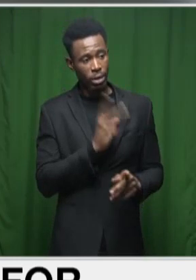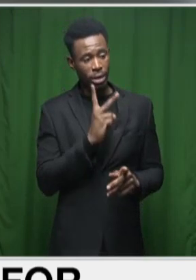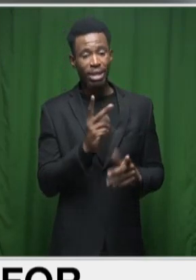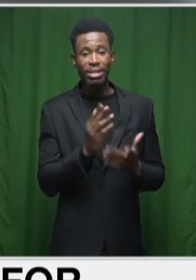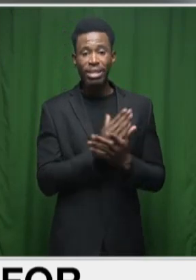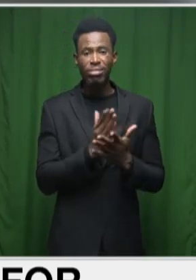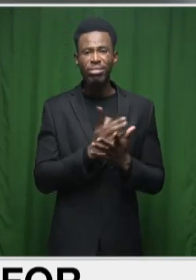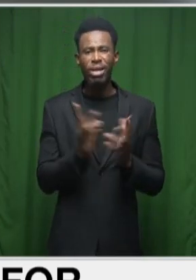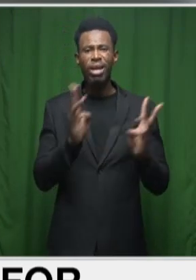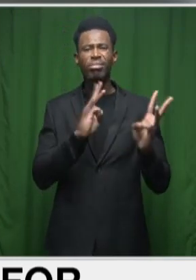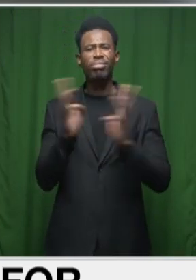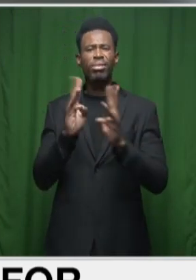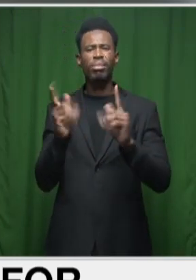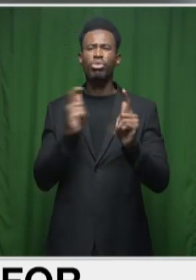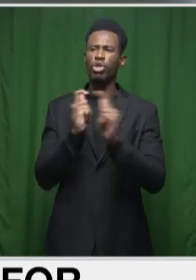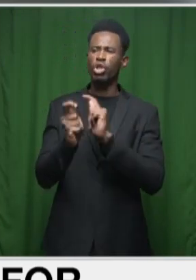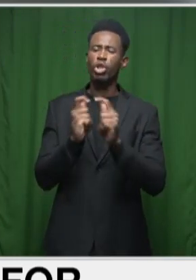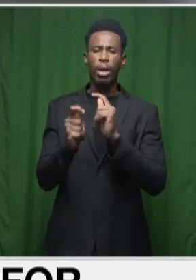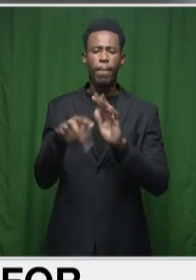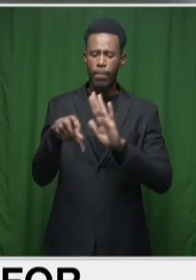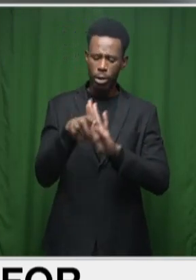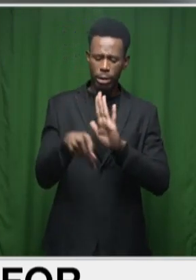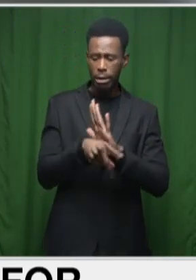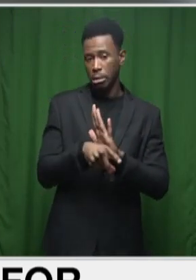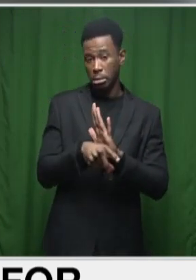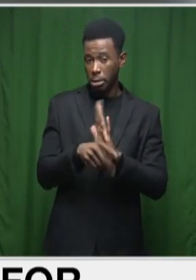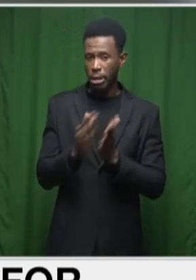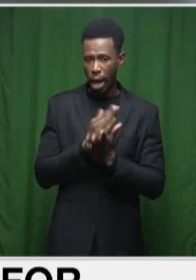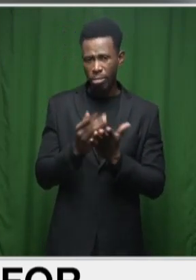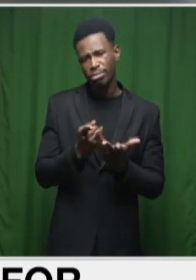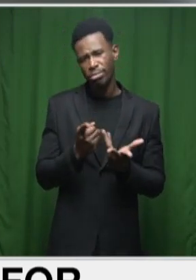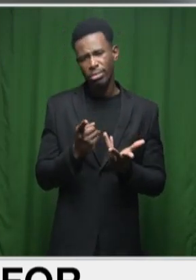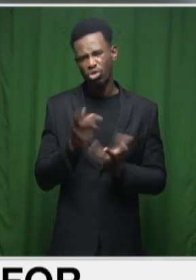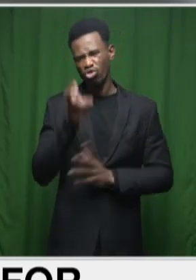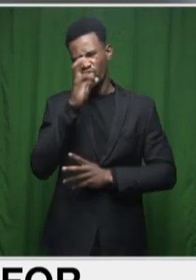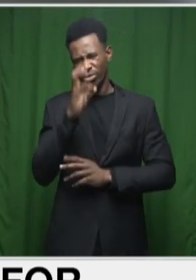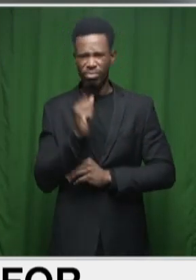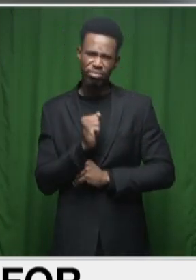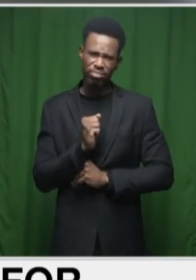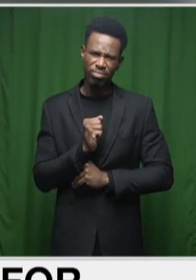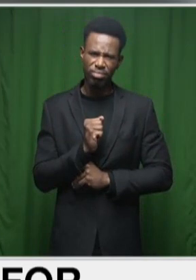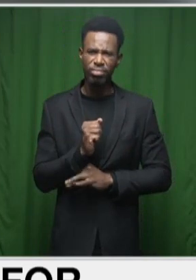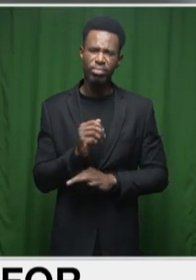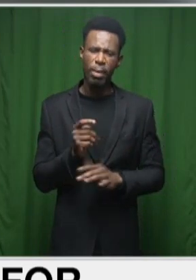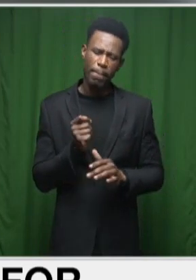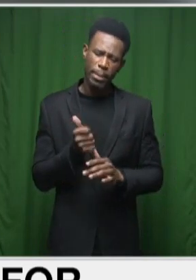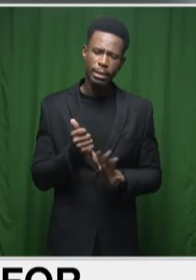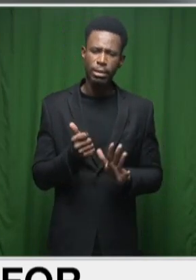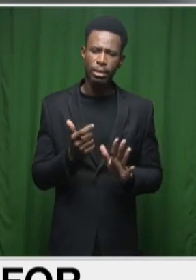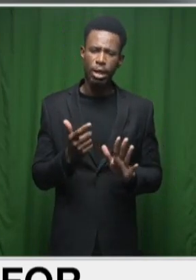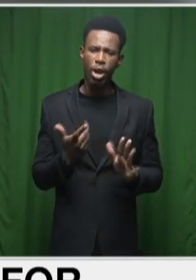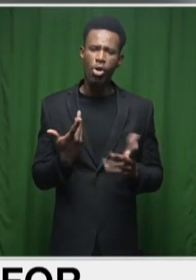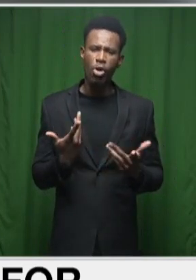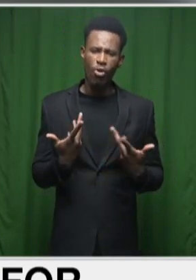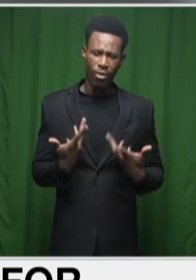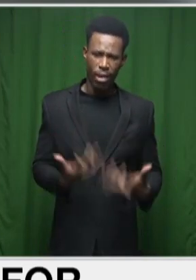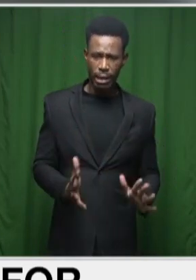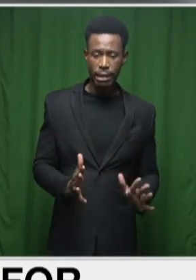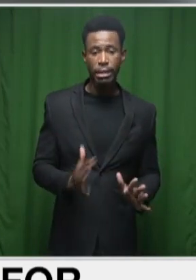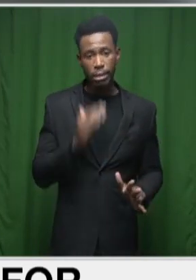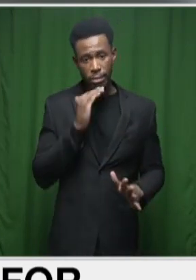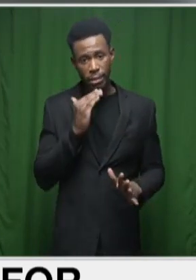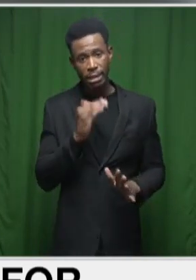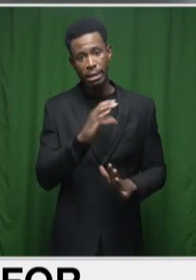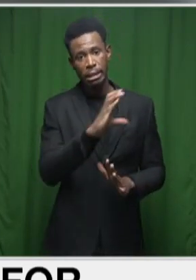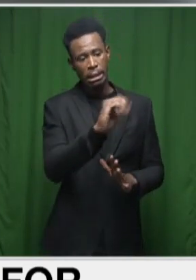policies that we have in place are more relaxed, which will allow, carbon leakage to prevail, which, the environmental issues will